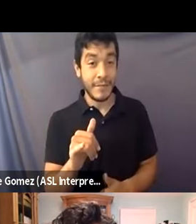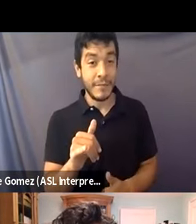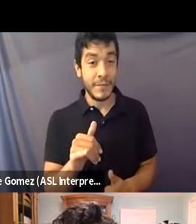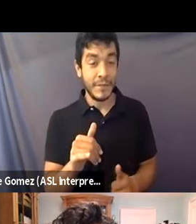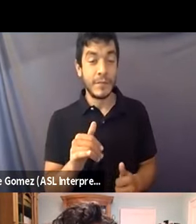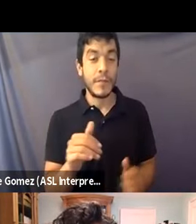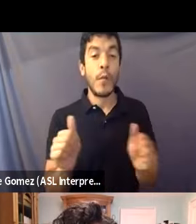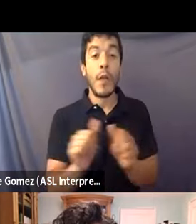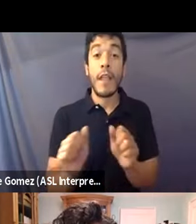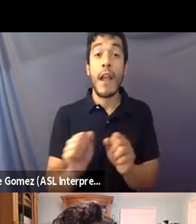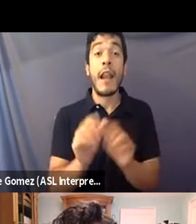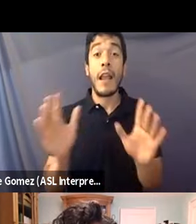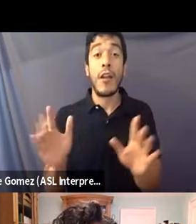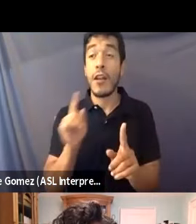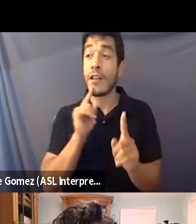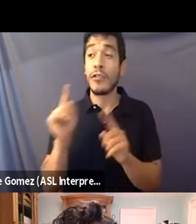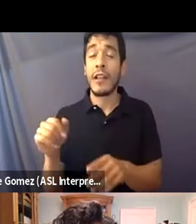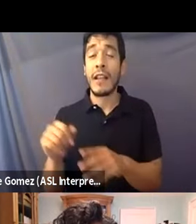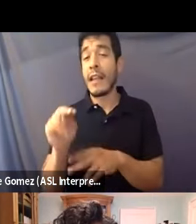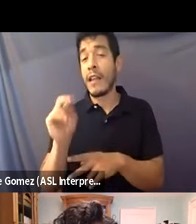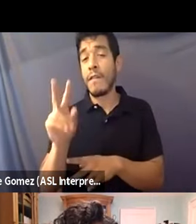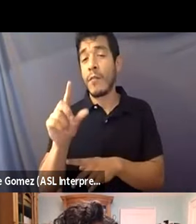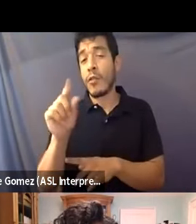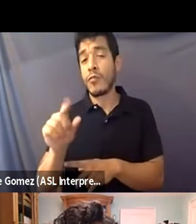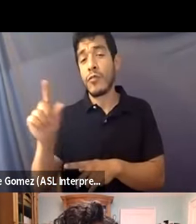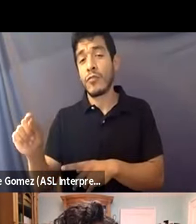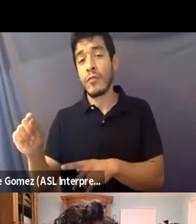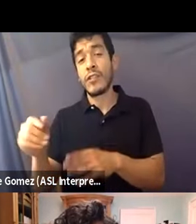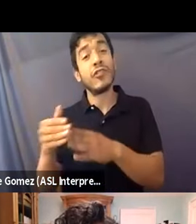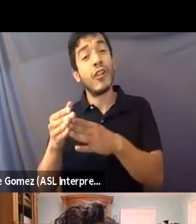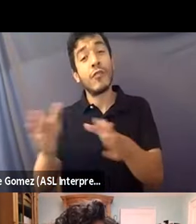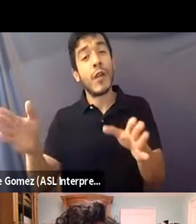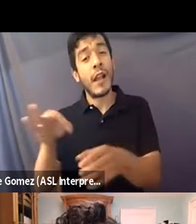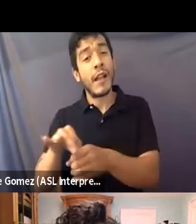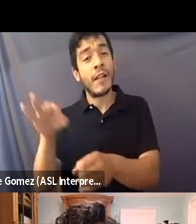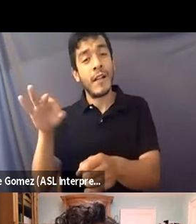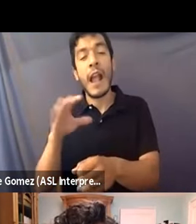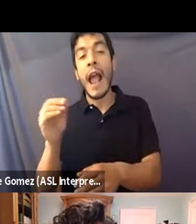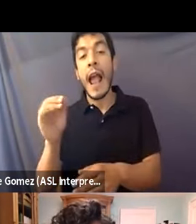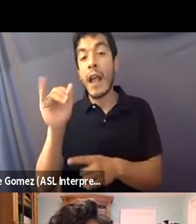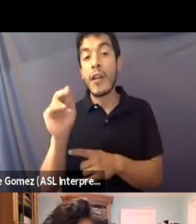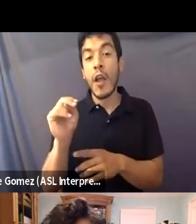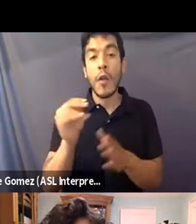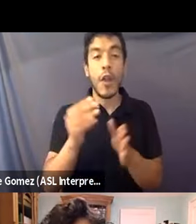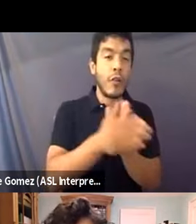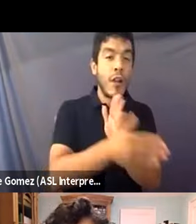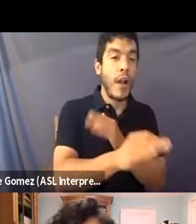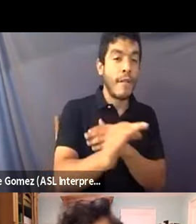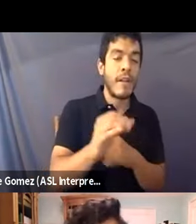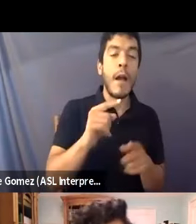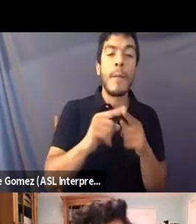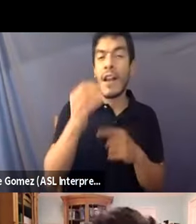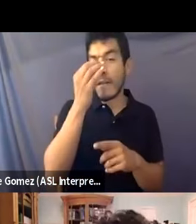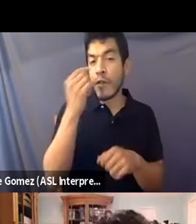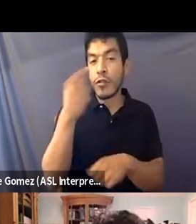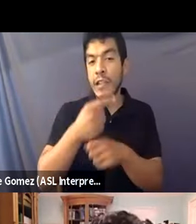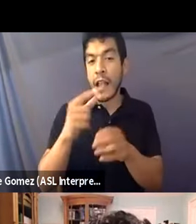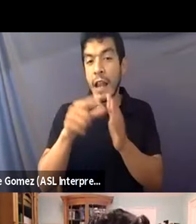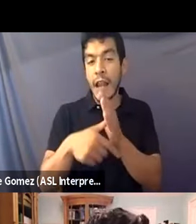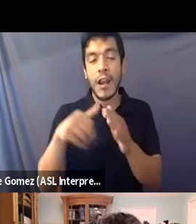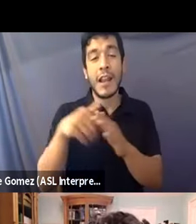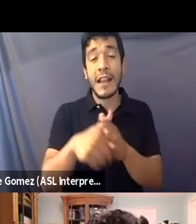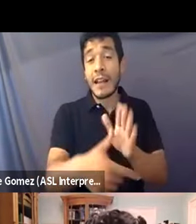results in the November 2020 general and the January runoff. But then a few days later, we were in the legislature